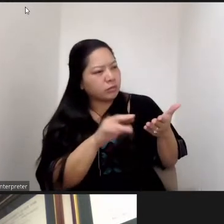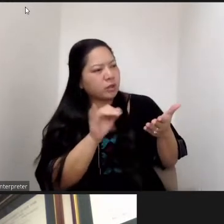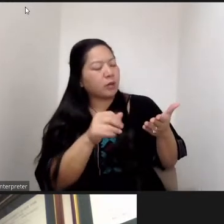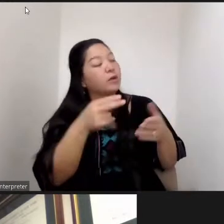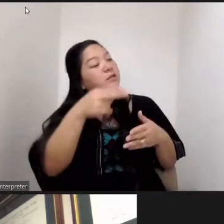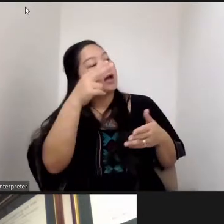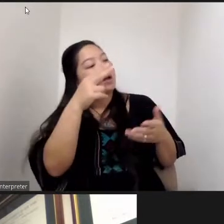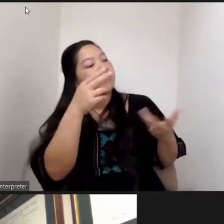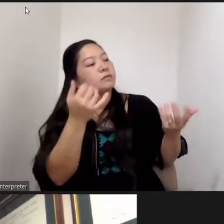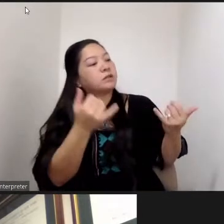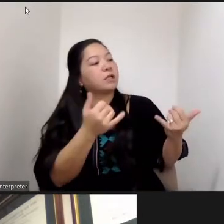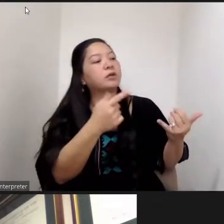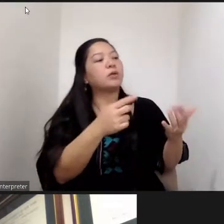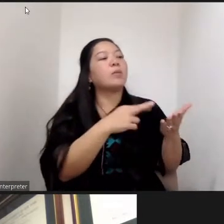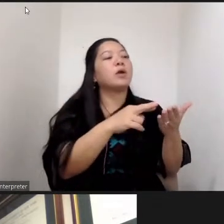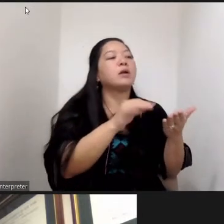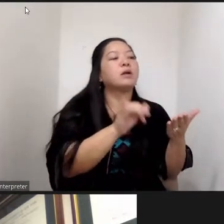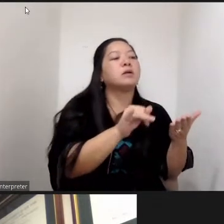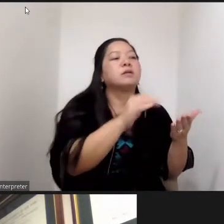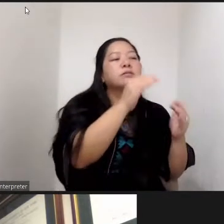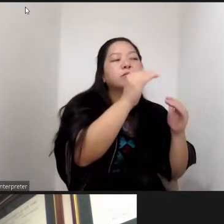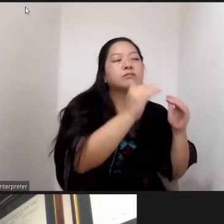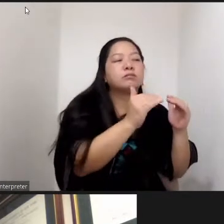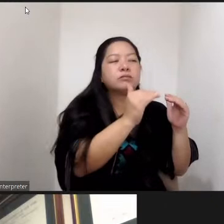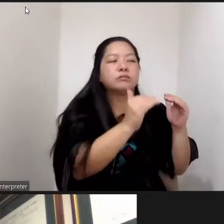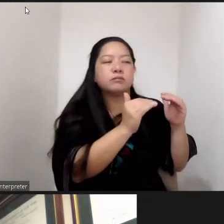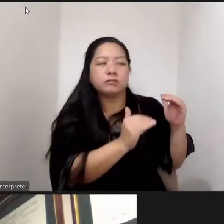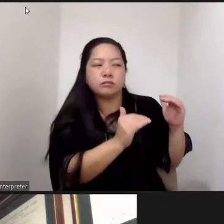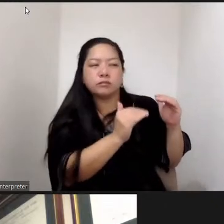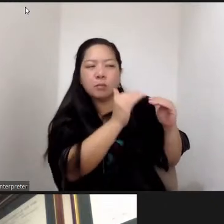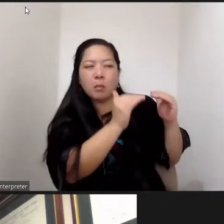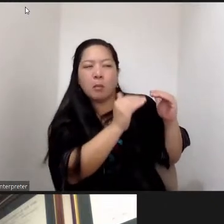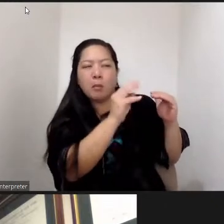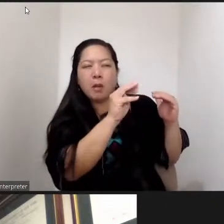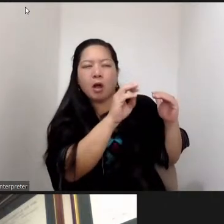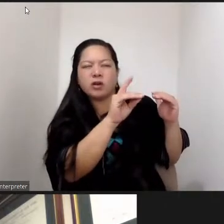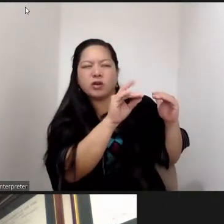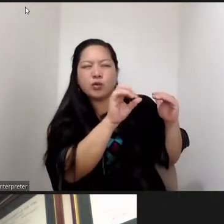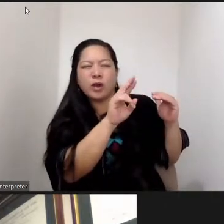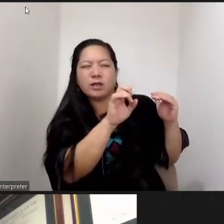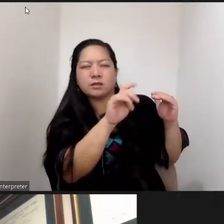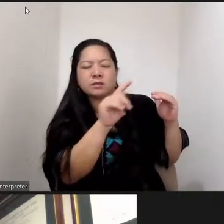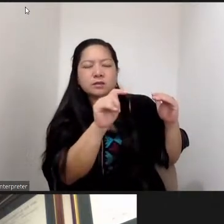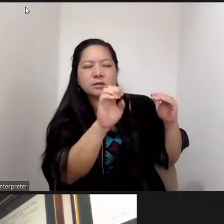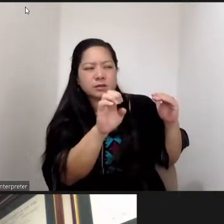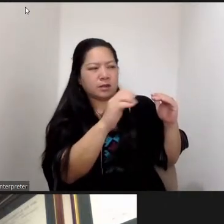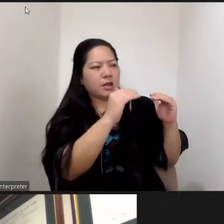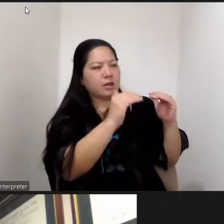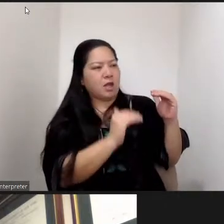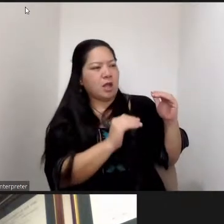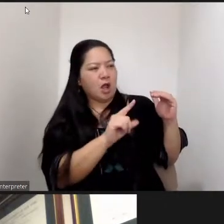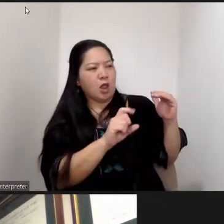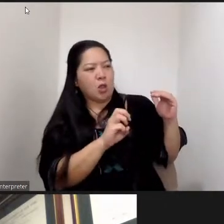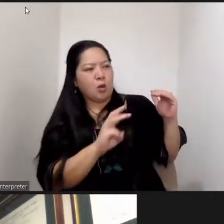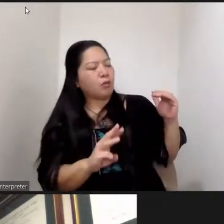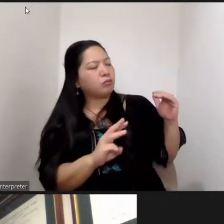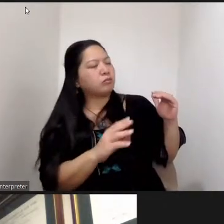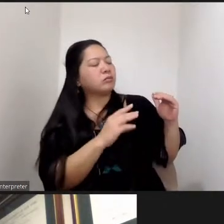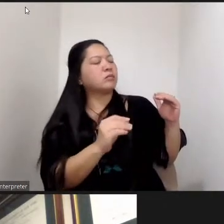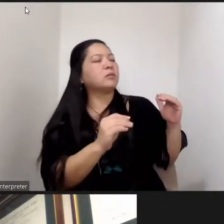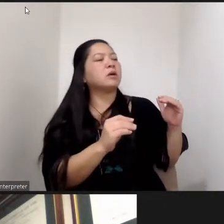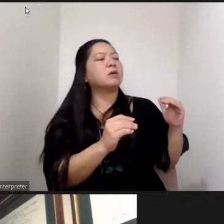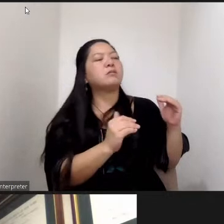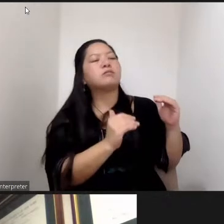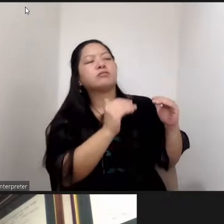moderate and that it can go down to low in a few weeks. Because the risk level vacillates, I'm trying